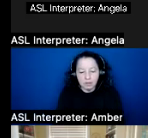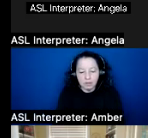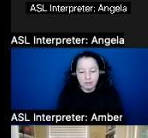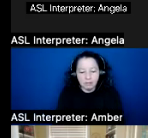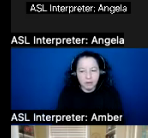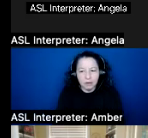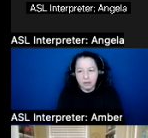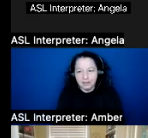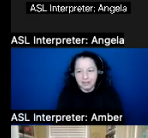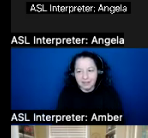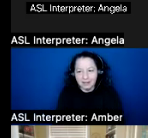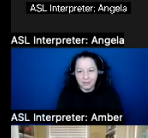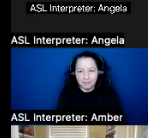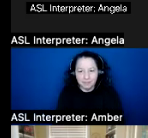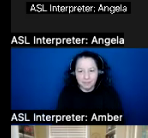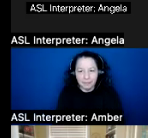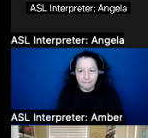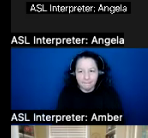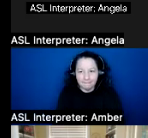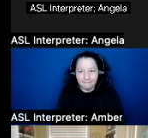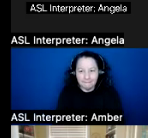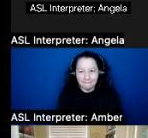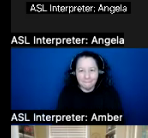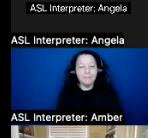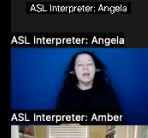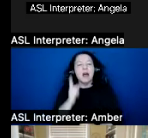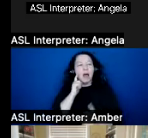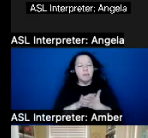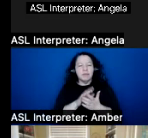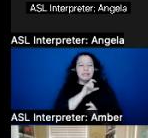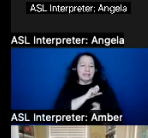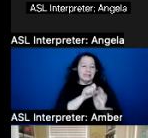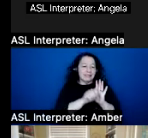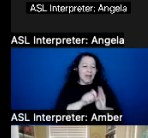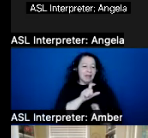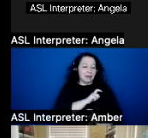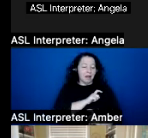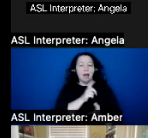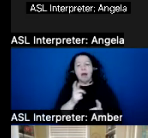cops don't come on. We have like county, I believe, that have some sort of MOU, and then we have,